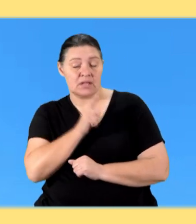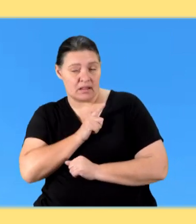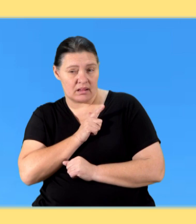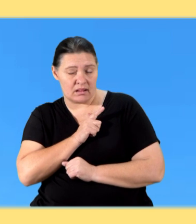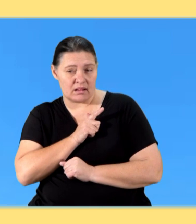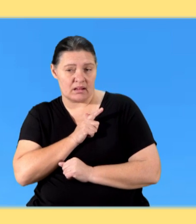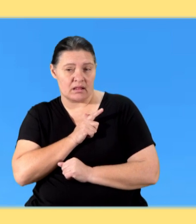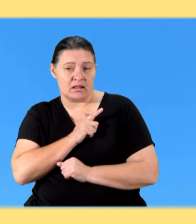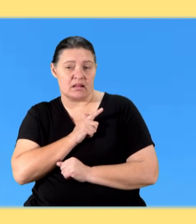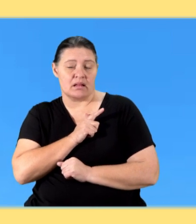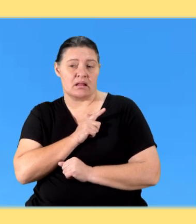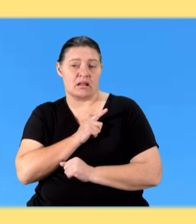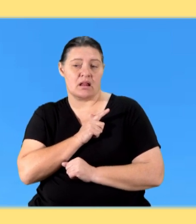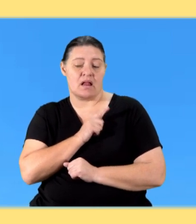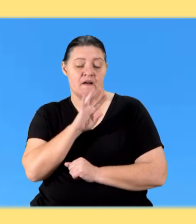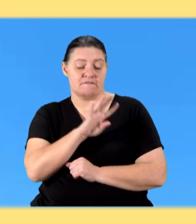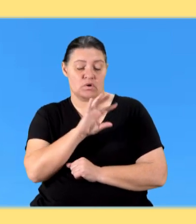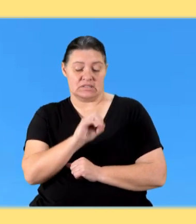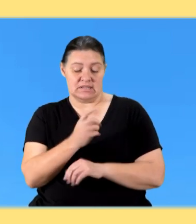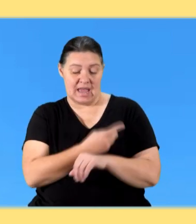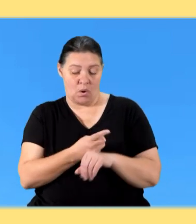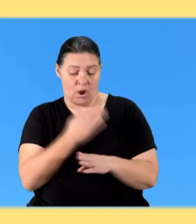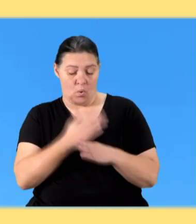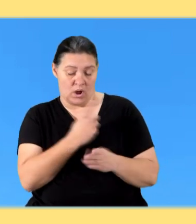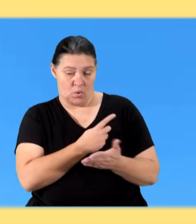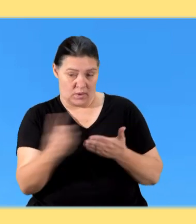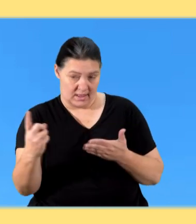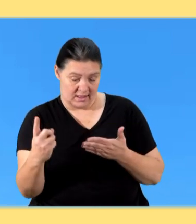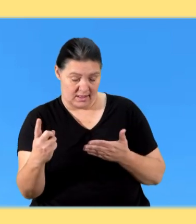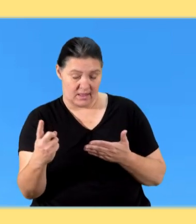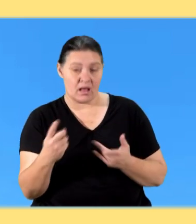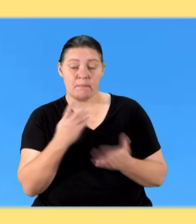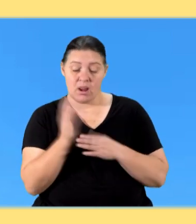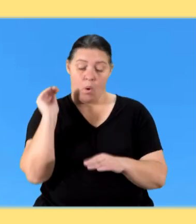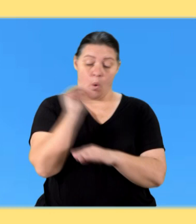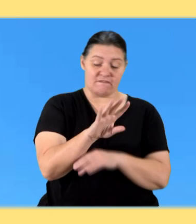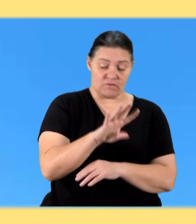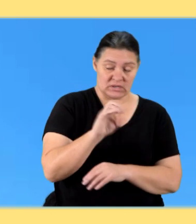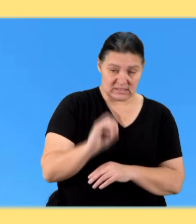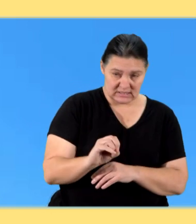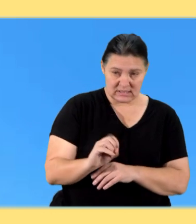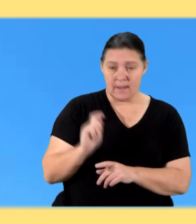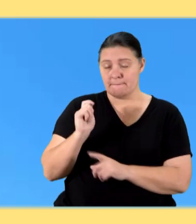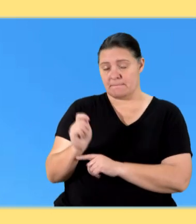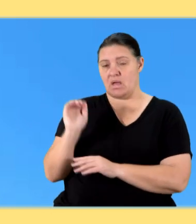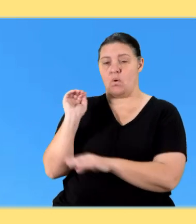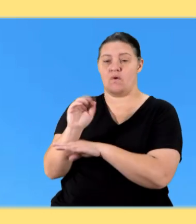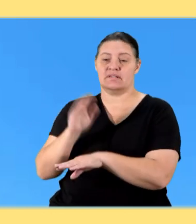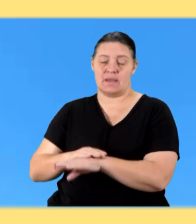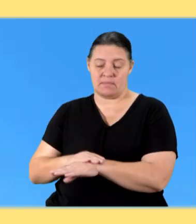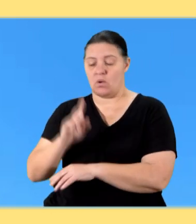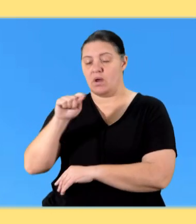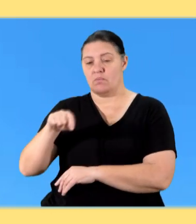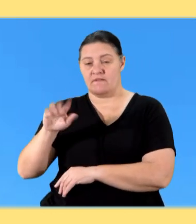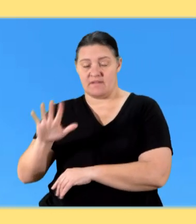Then they told us that they have a 40-hour working week. Workers who work more than 40 hours are paid in